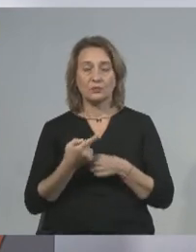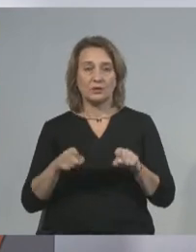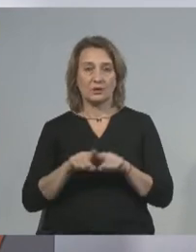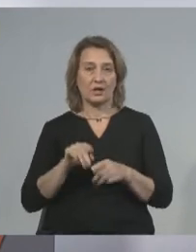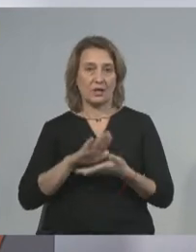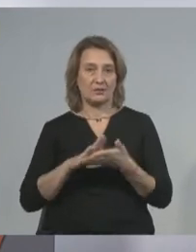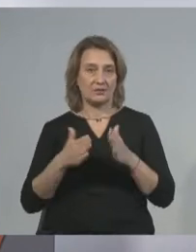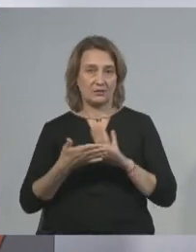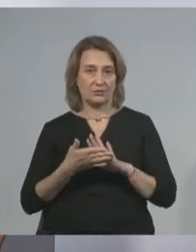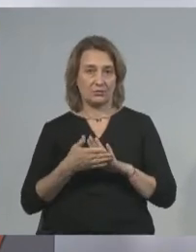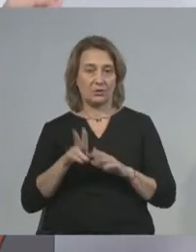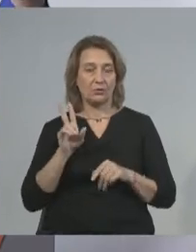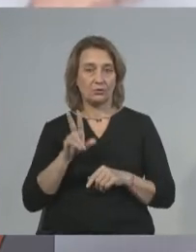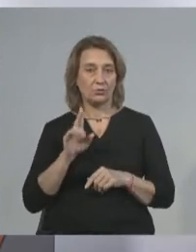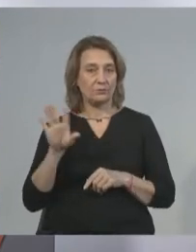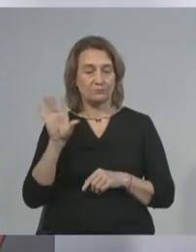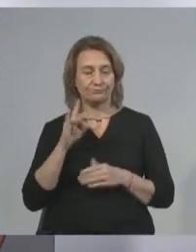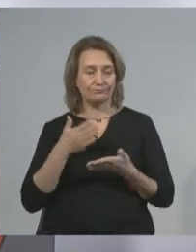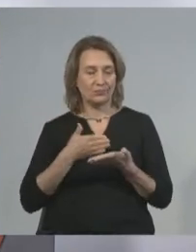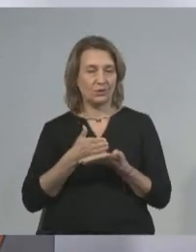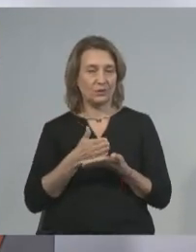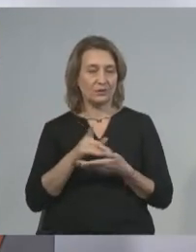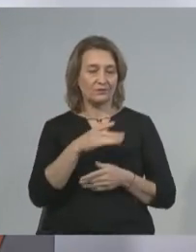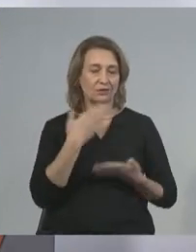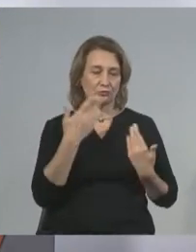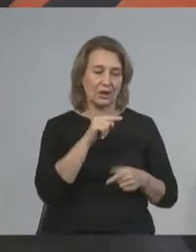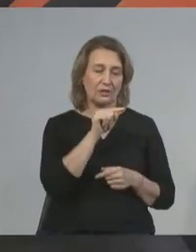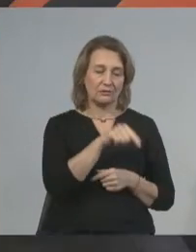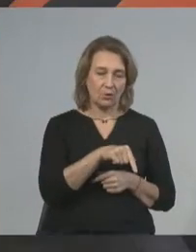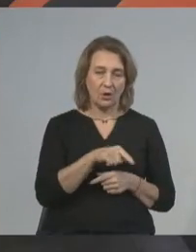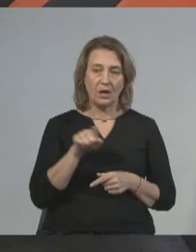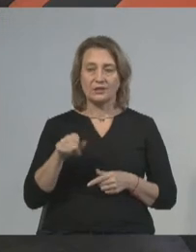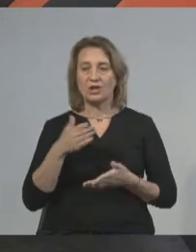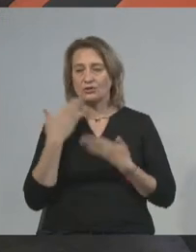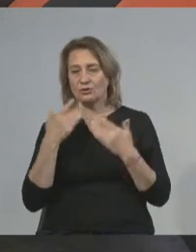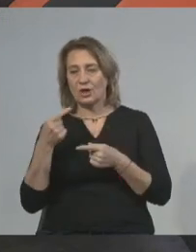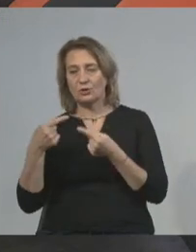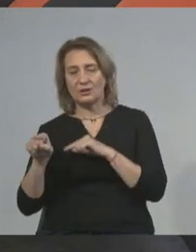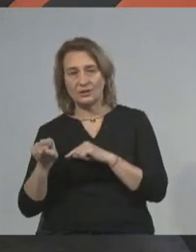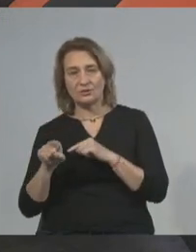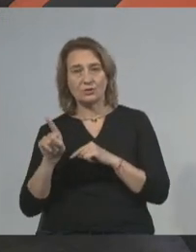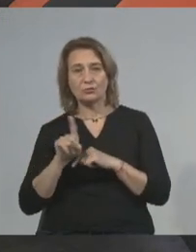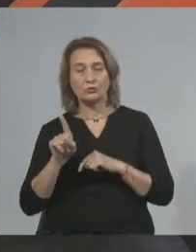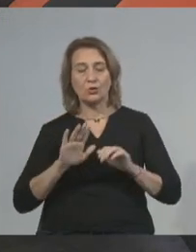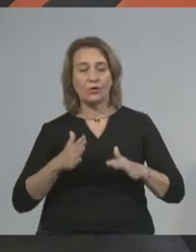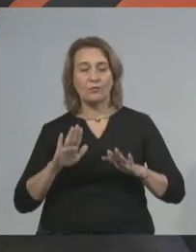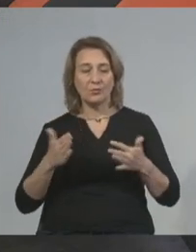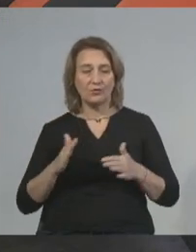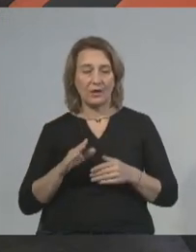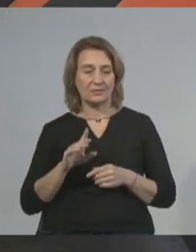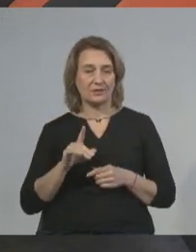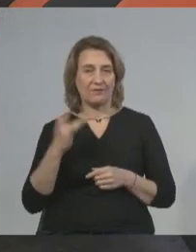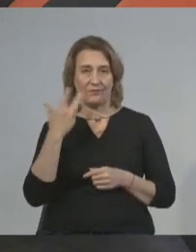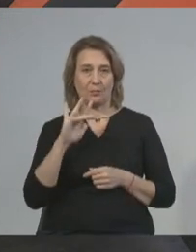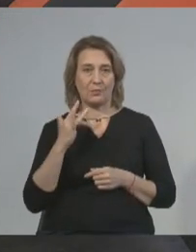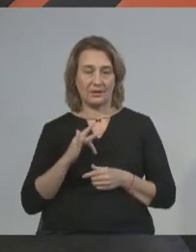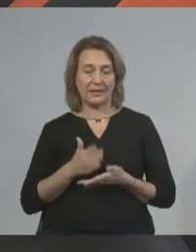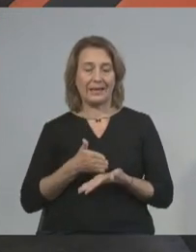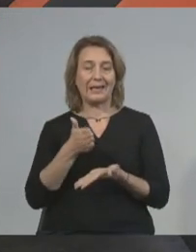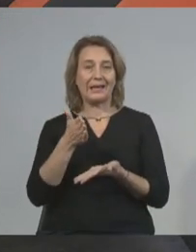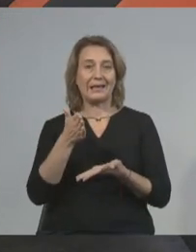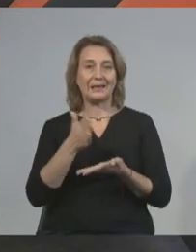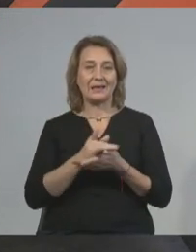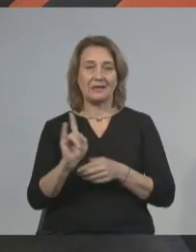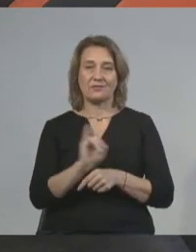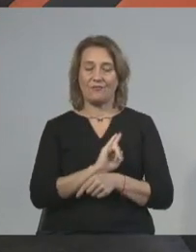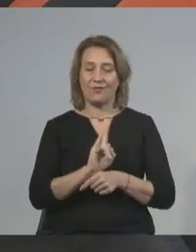so probably the society is so polarized polarized that a part of it reads